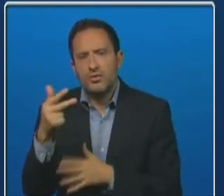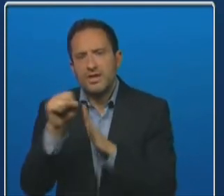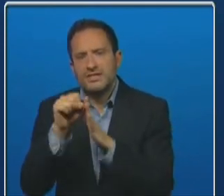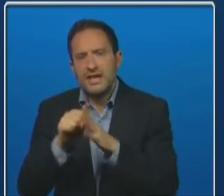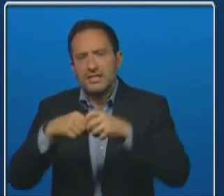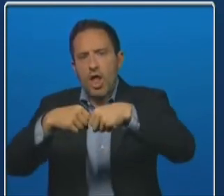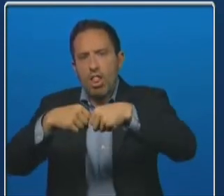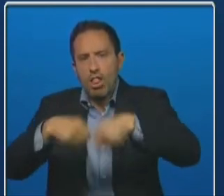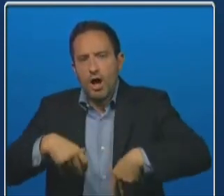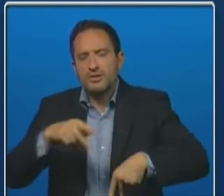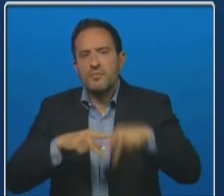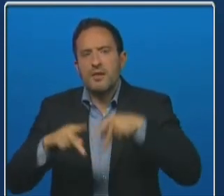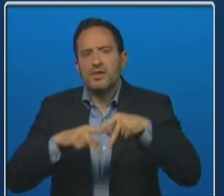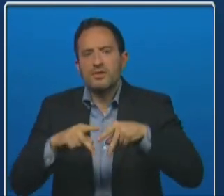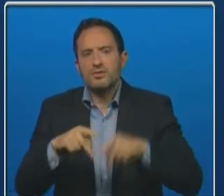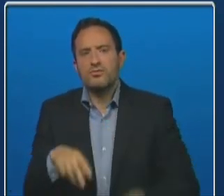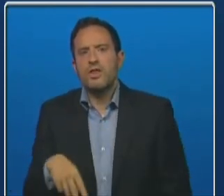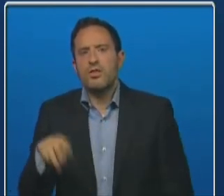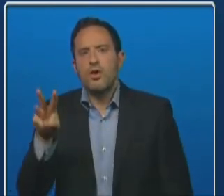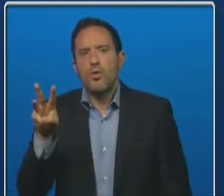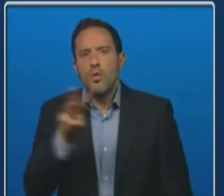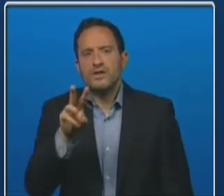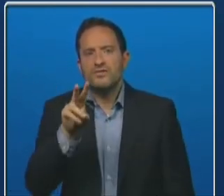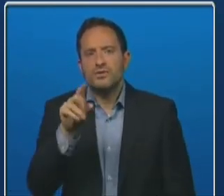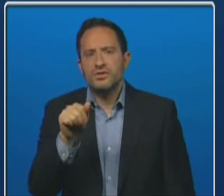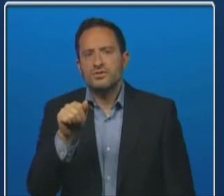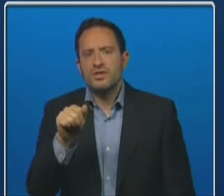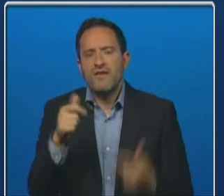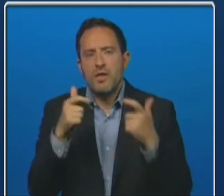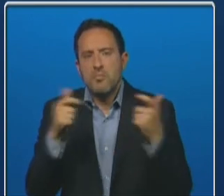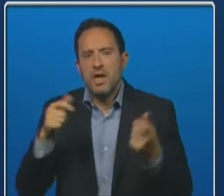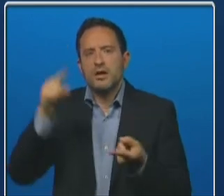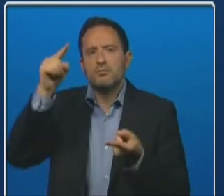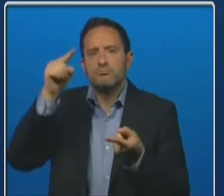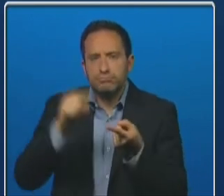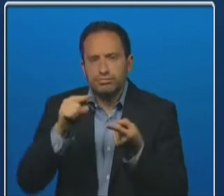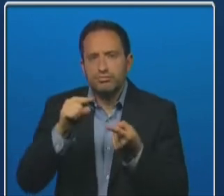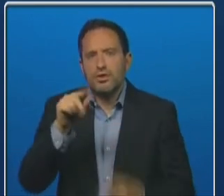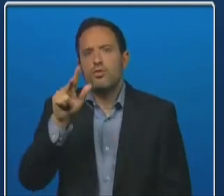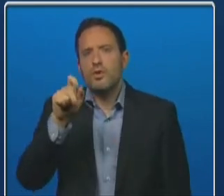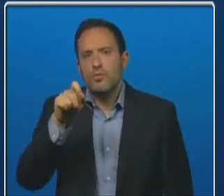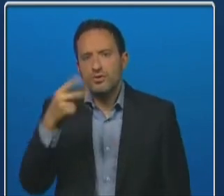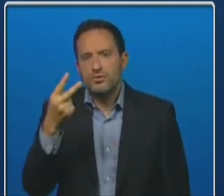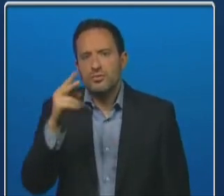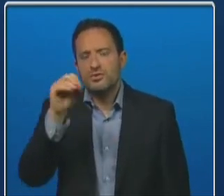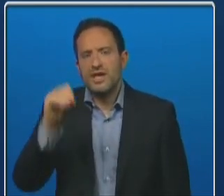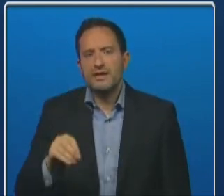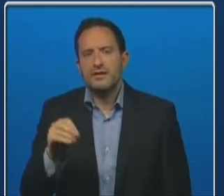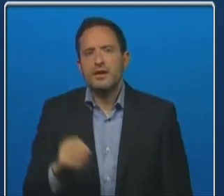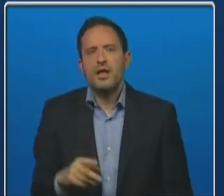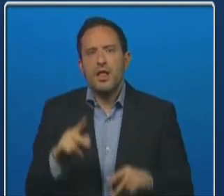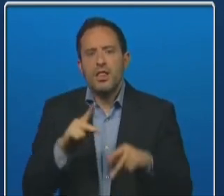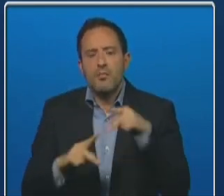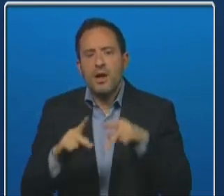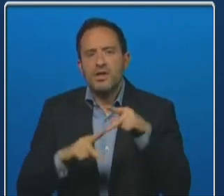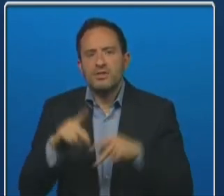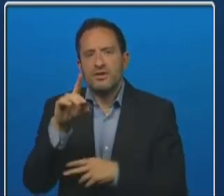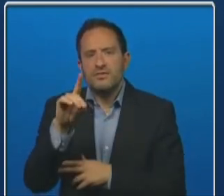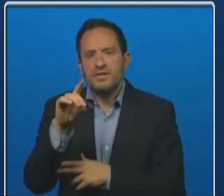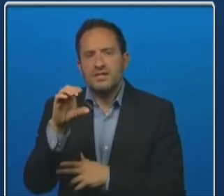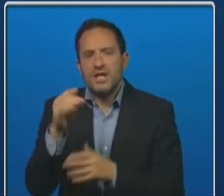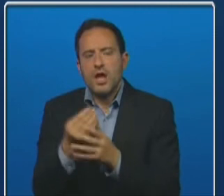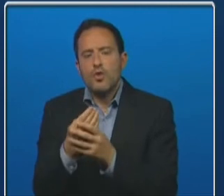population, with West Virginia having the largest rate of decrease at 3.2%. The population of District Columbia